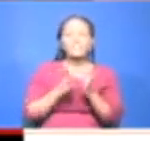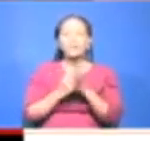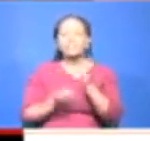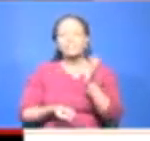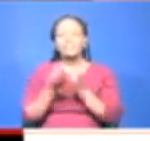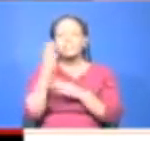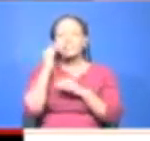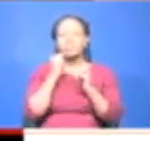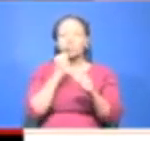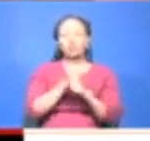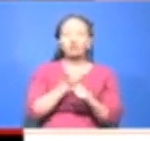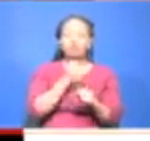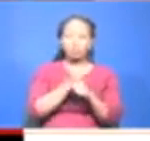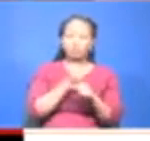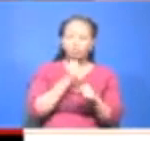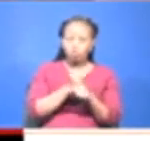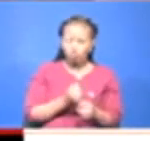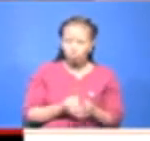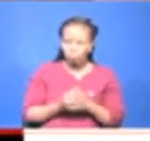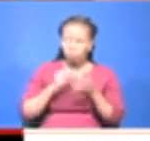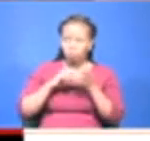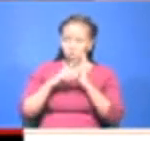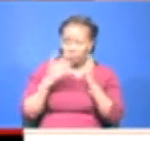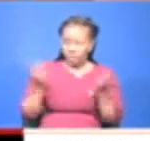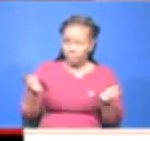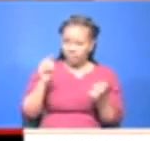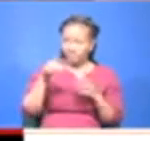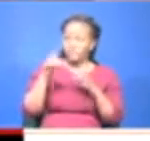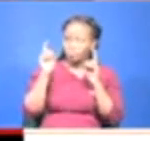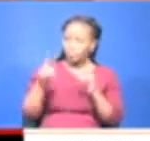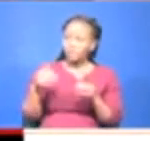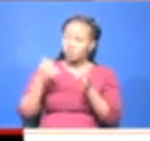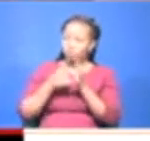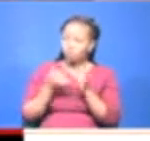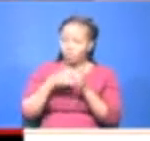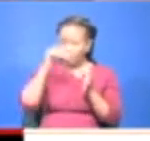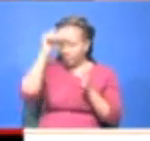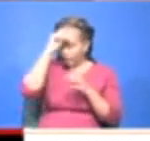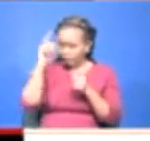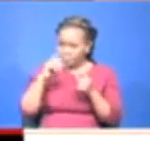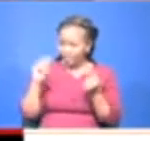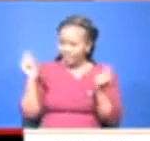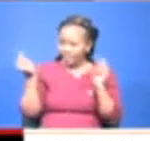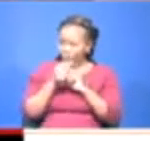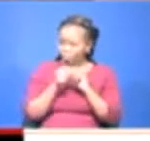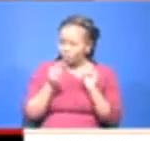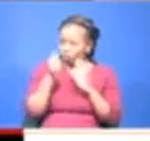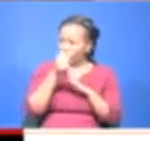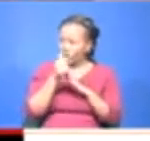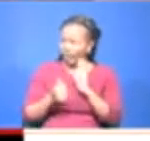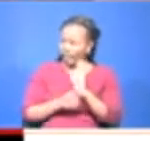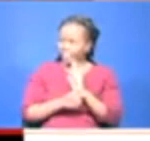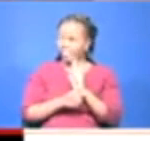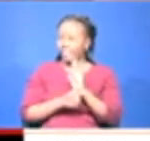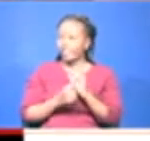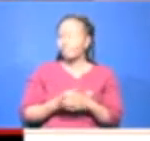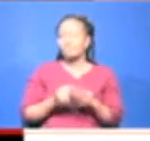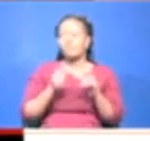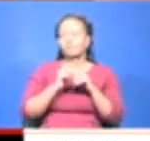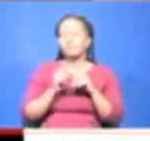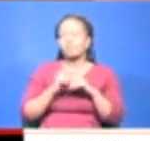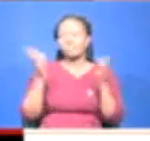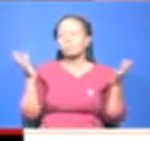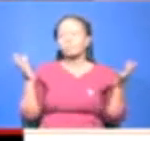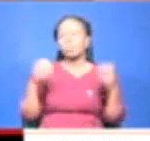of this needs to be part of the government's economic transformation agenda. Mm-hmm. So it really comes back to that, right? And then, of course, there's another